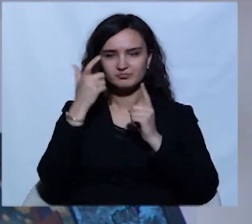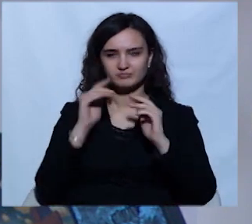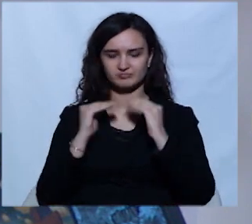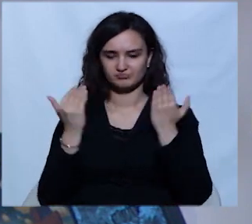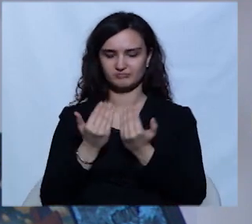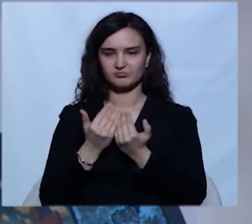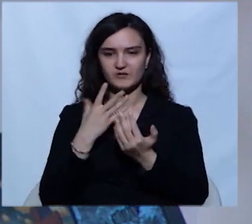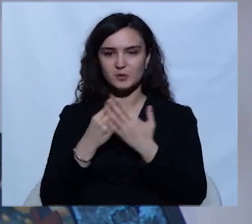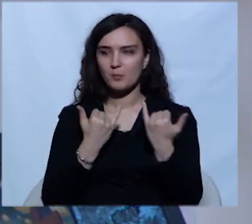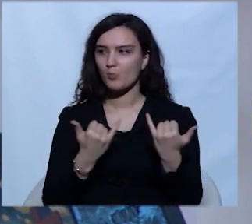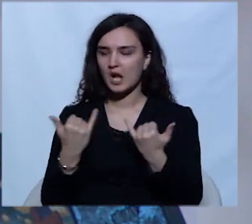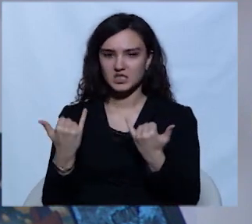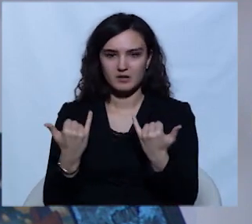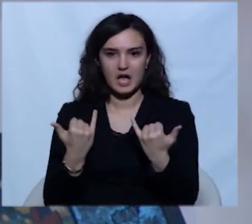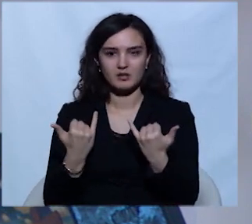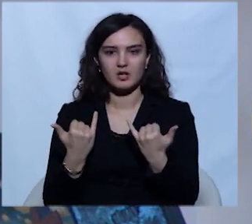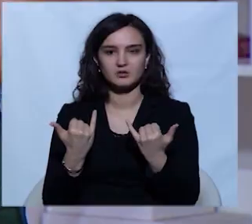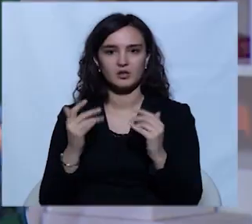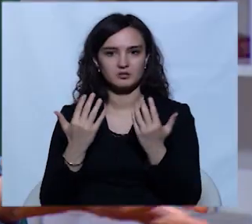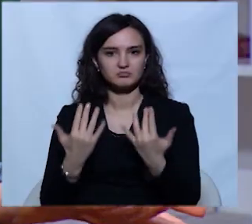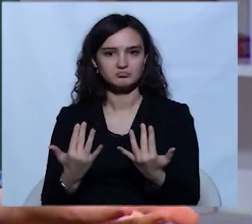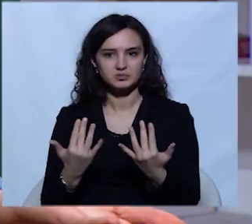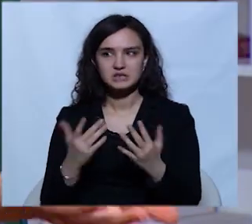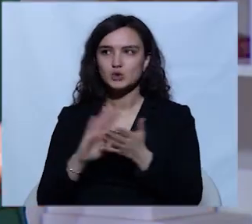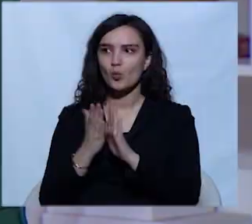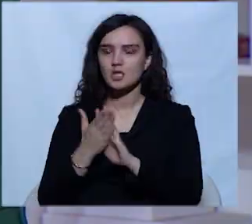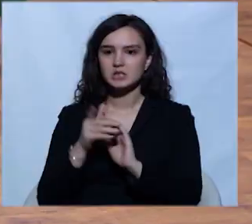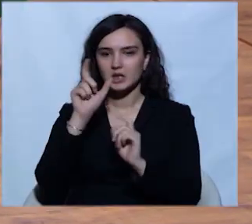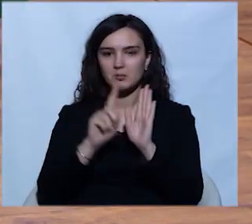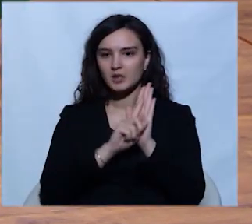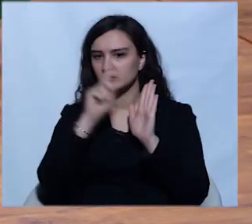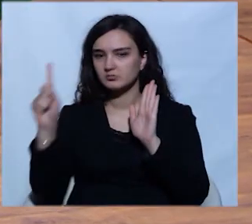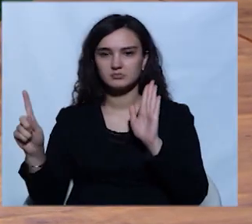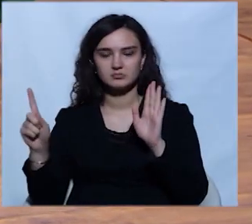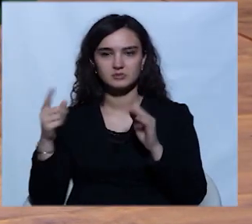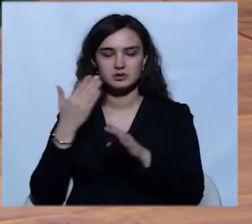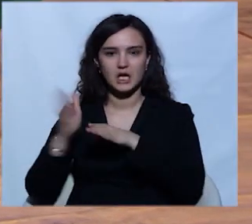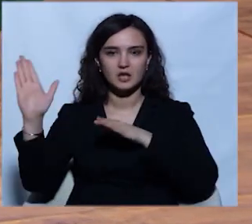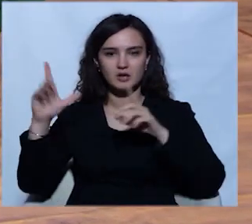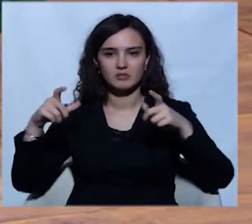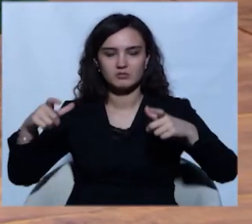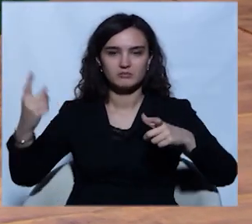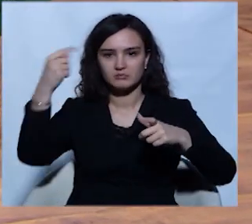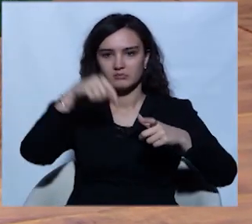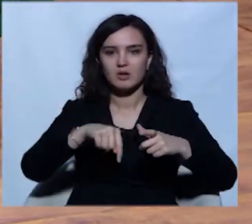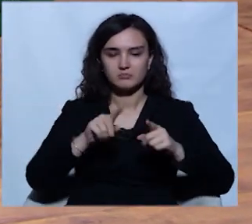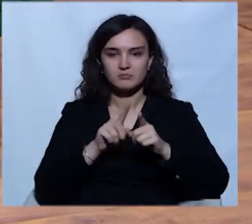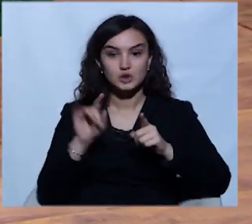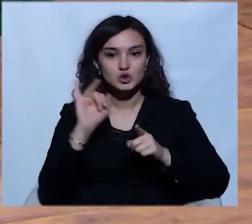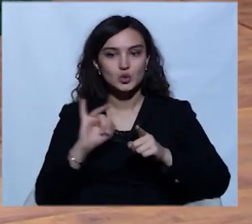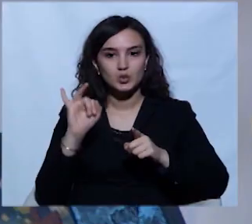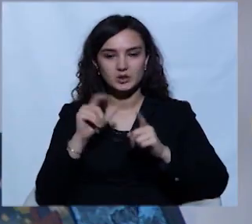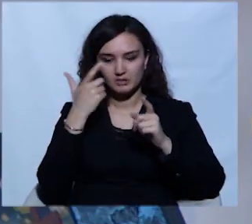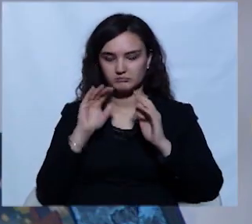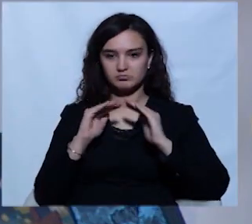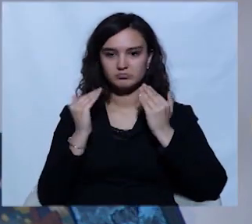our modern our current day. situation, Yeah. definitely. I think this is the ultimate isolation story. It's the